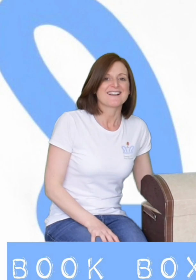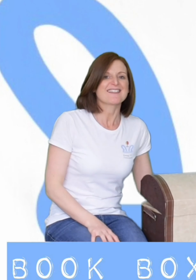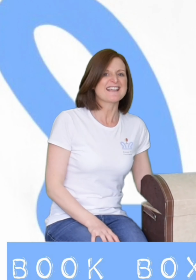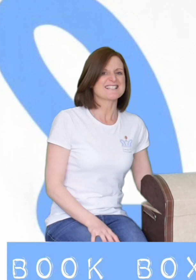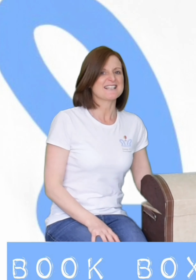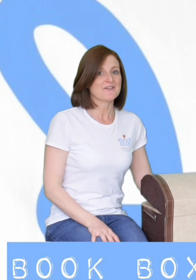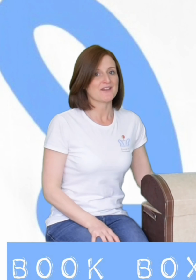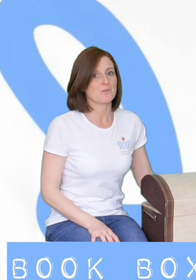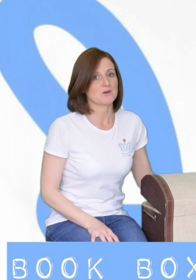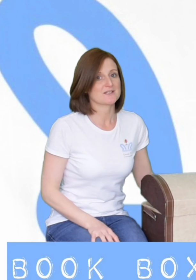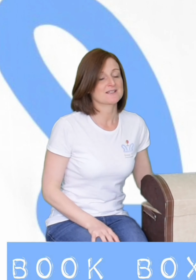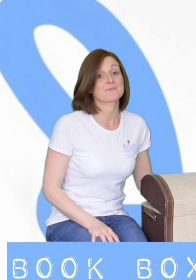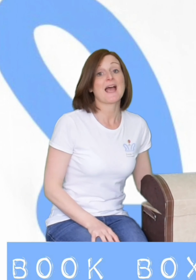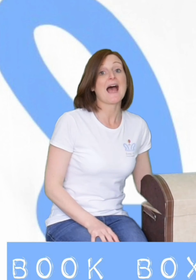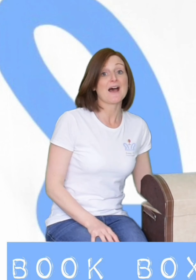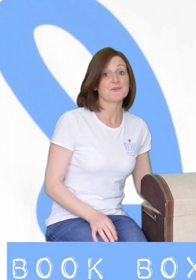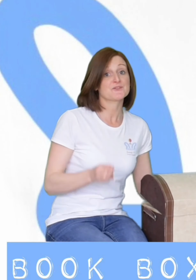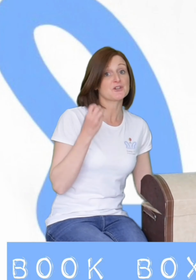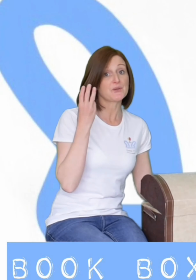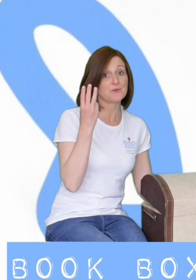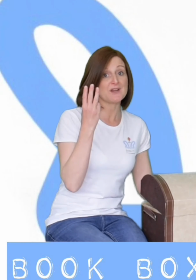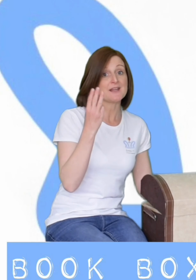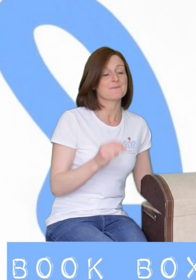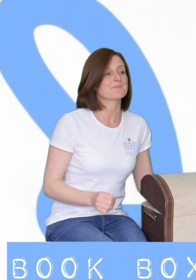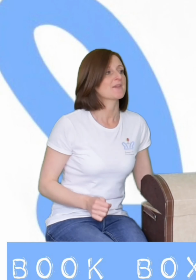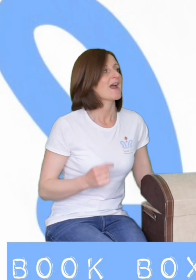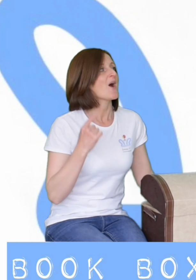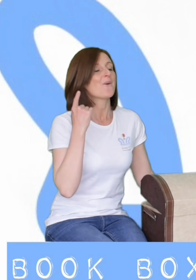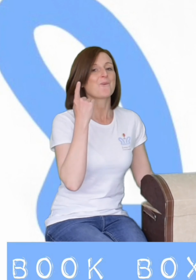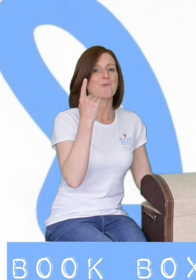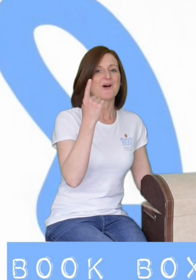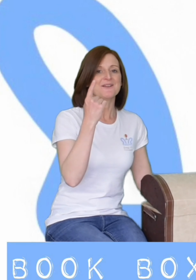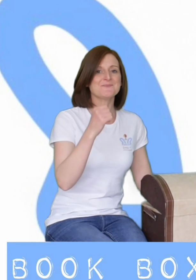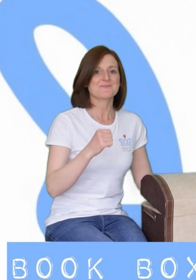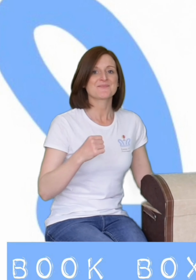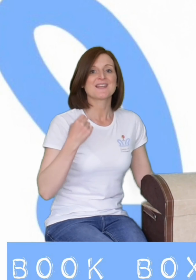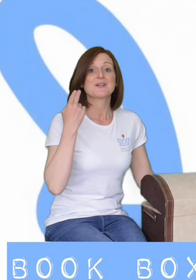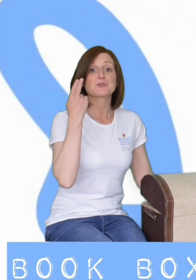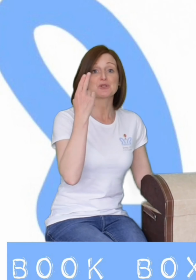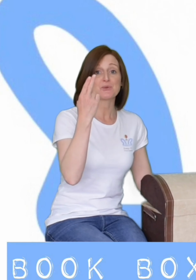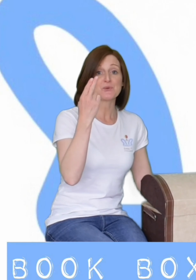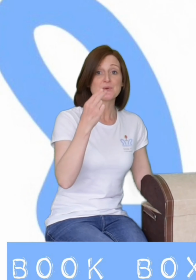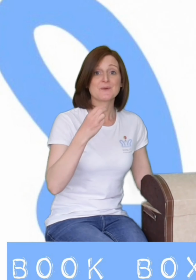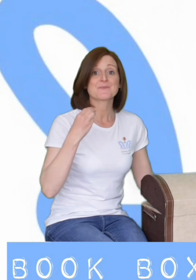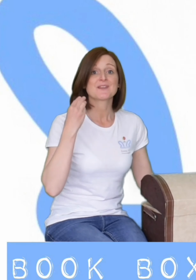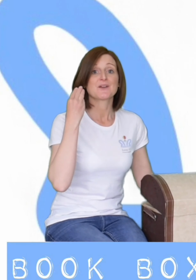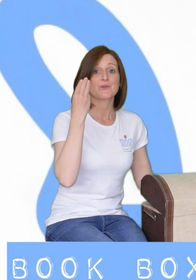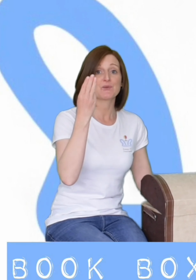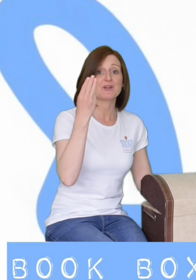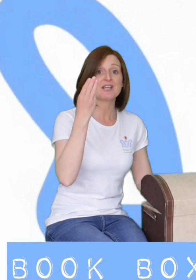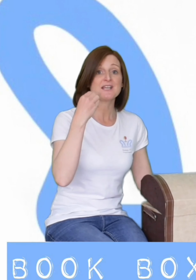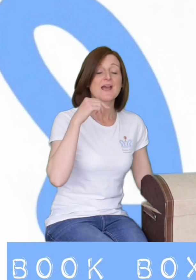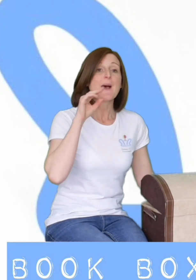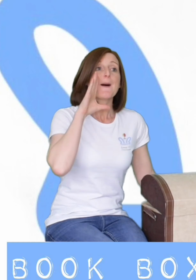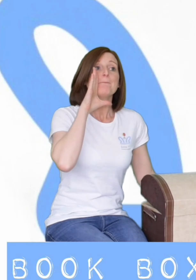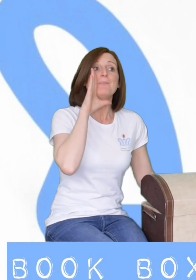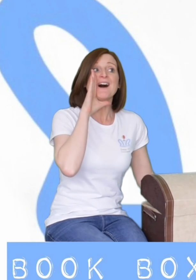Okay, let's see if that works. After three. One, two,